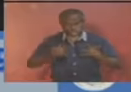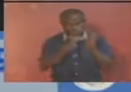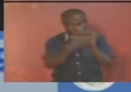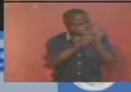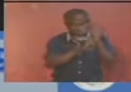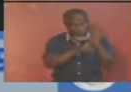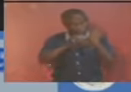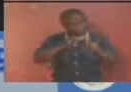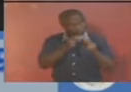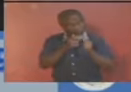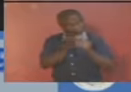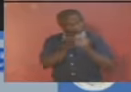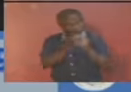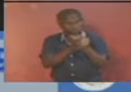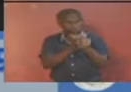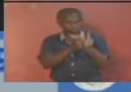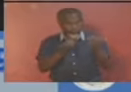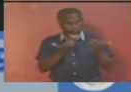hand